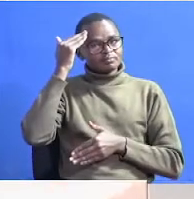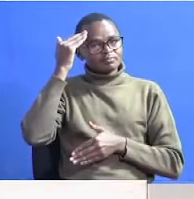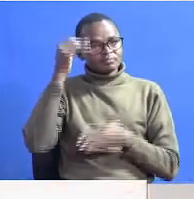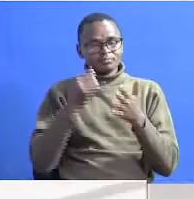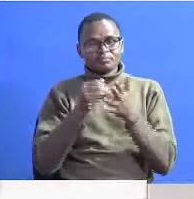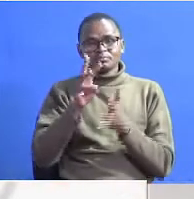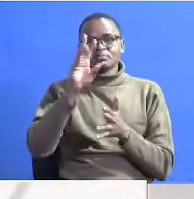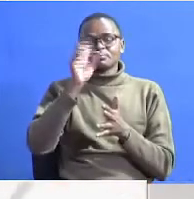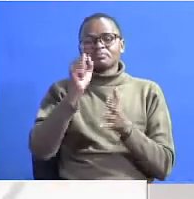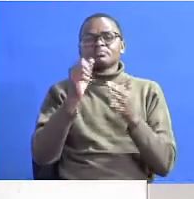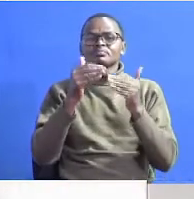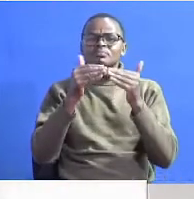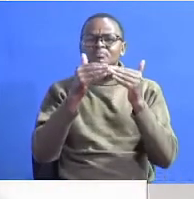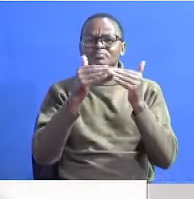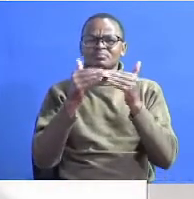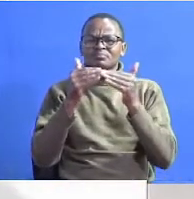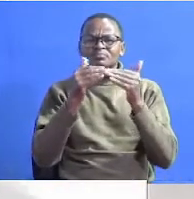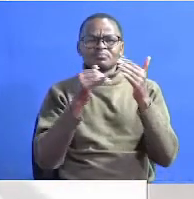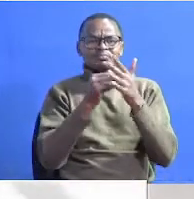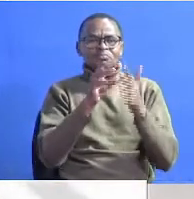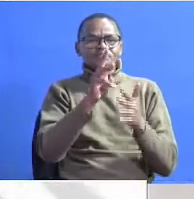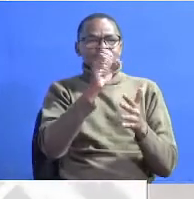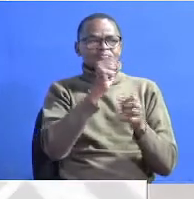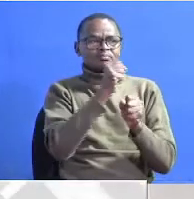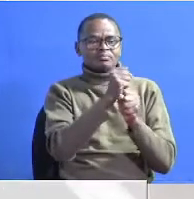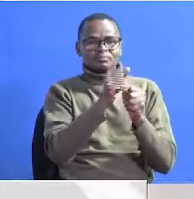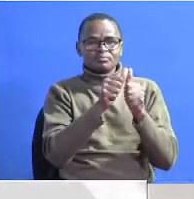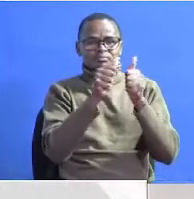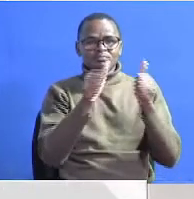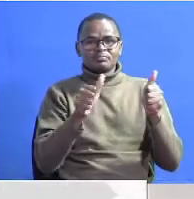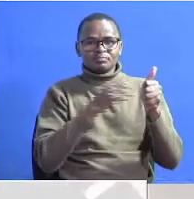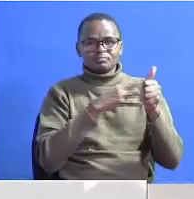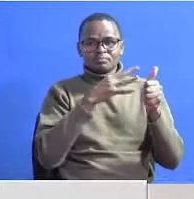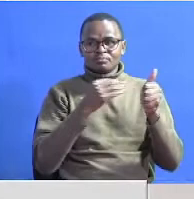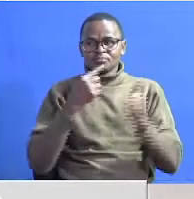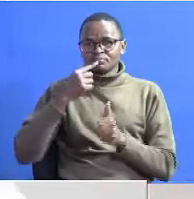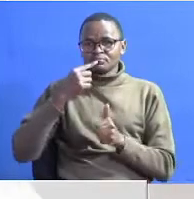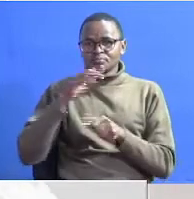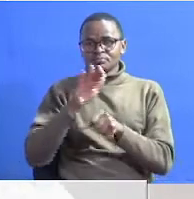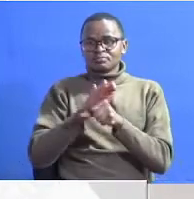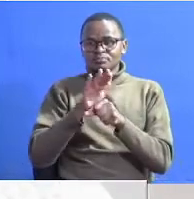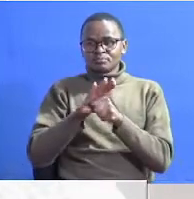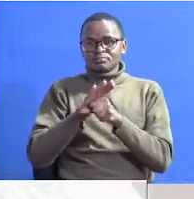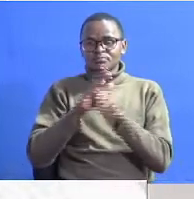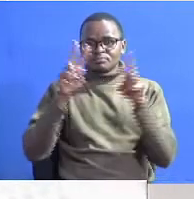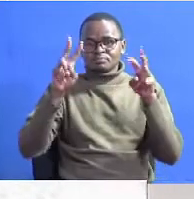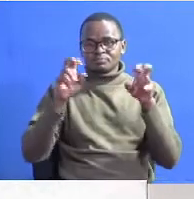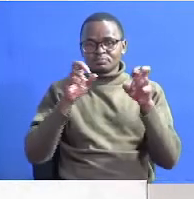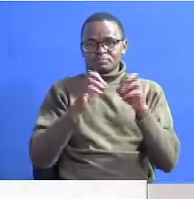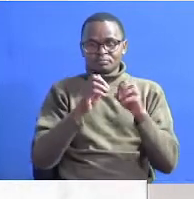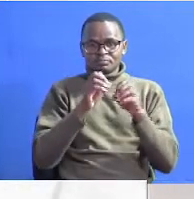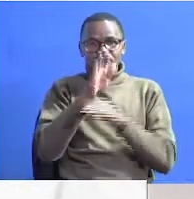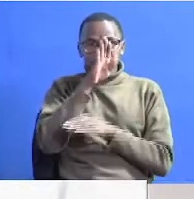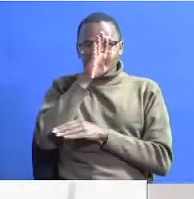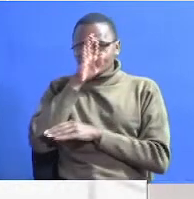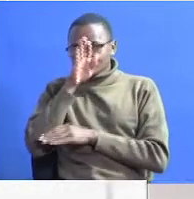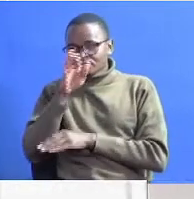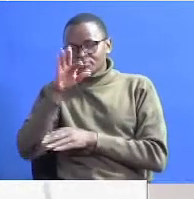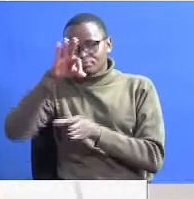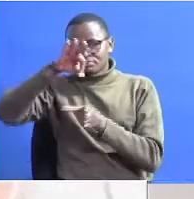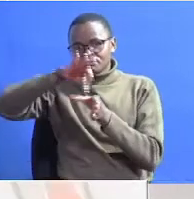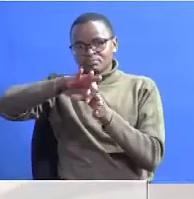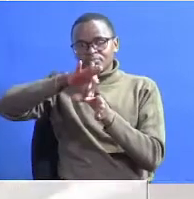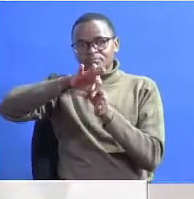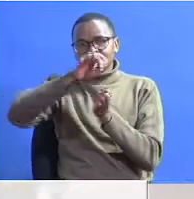it was not fairly done. And he mentioned a lot of issues, of course, borrowing from the